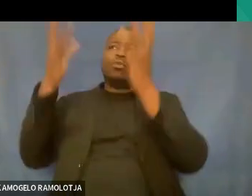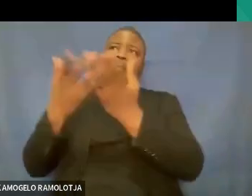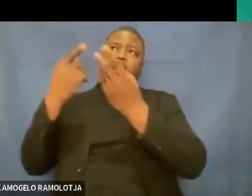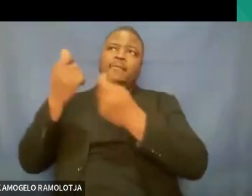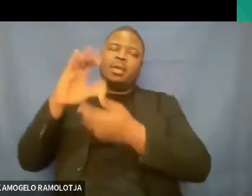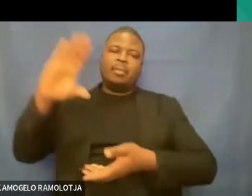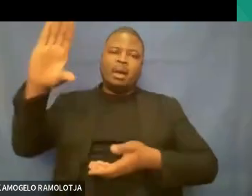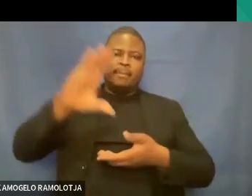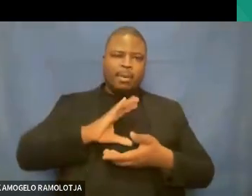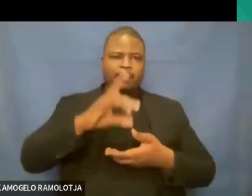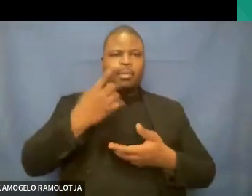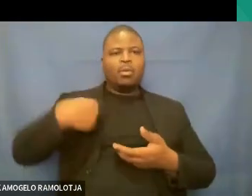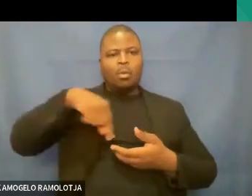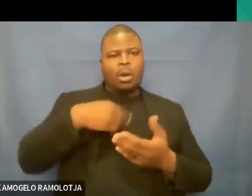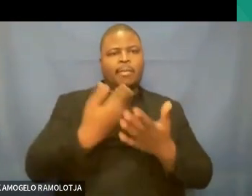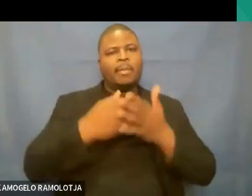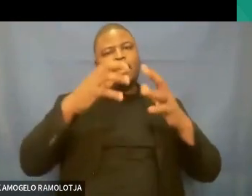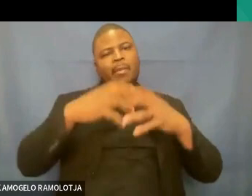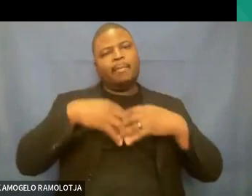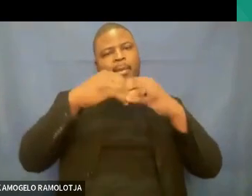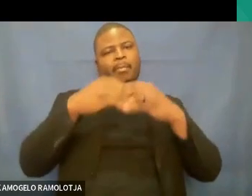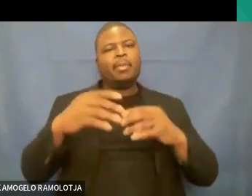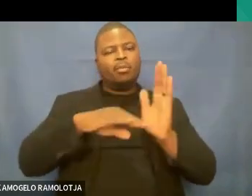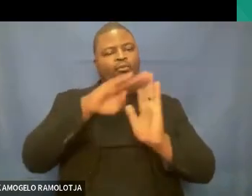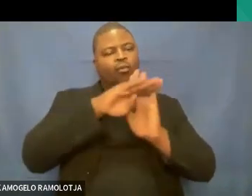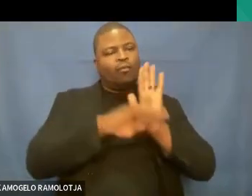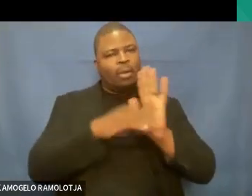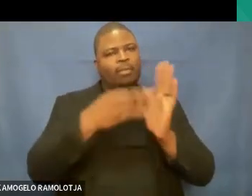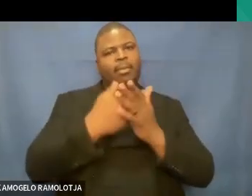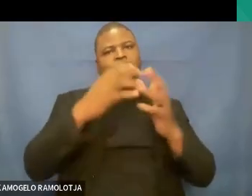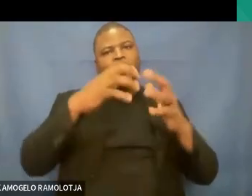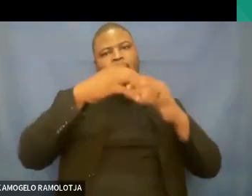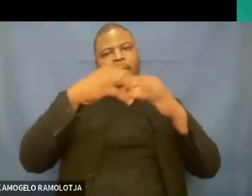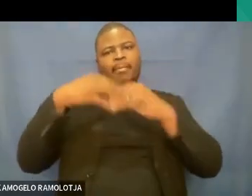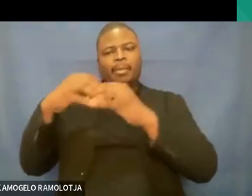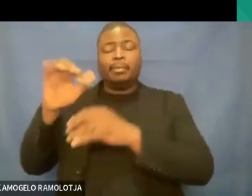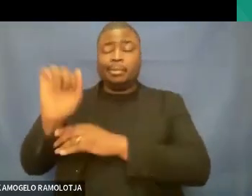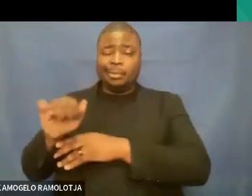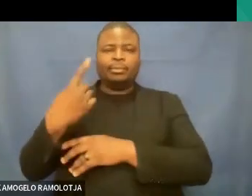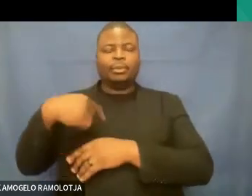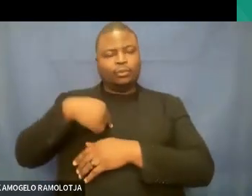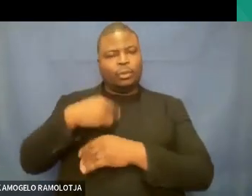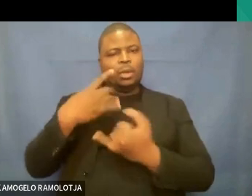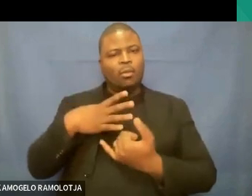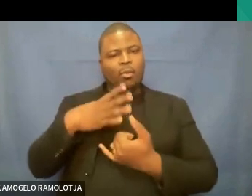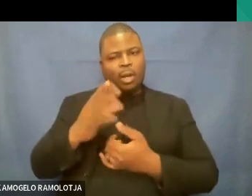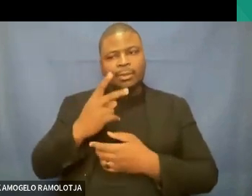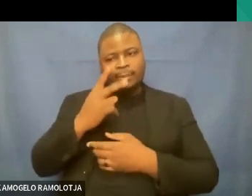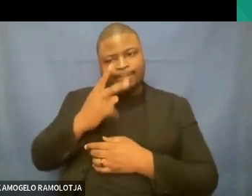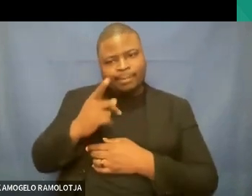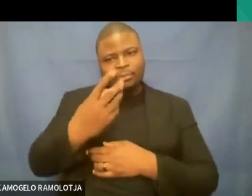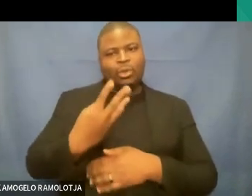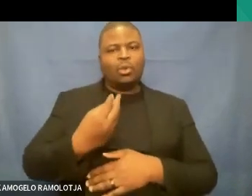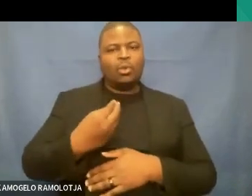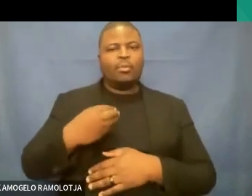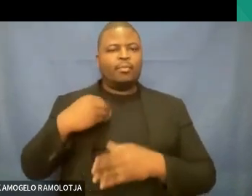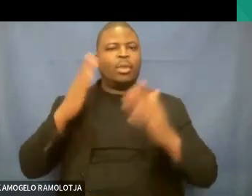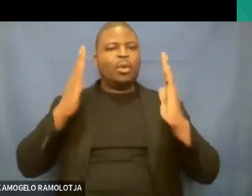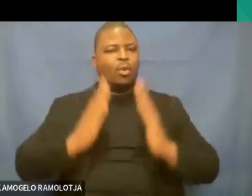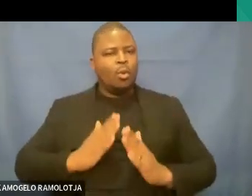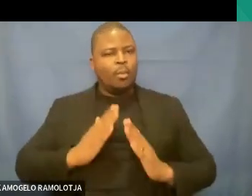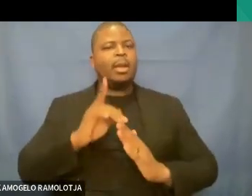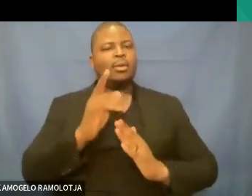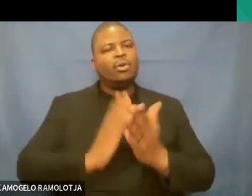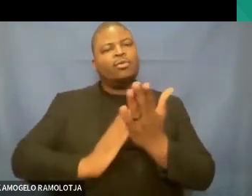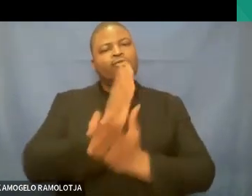who are implementing the programs on the ground. So I want to take a moment to just look at what the human rights program is and how it is